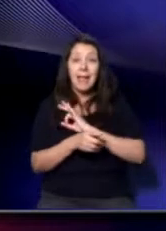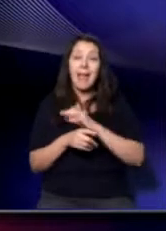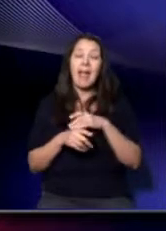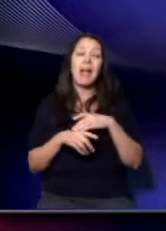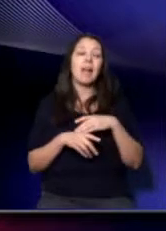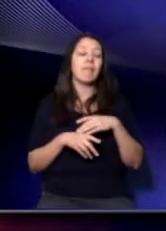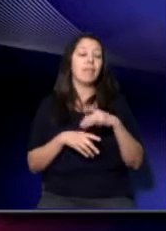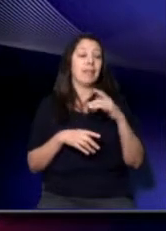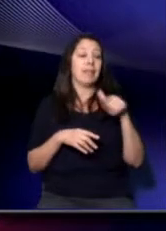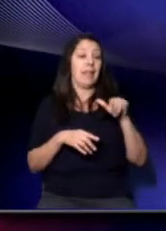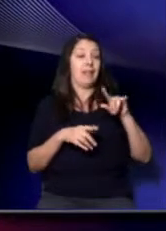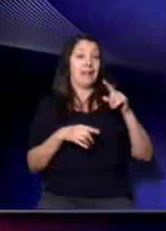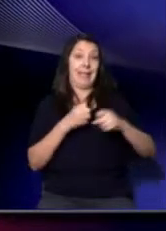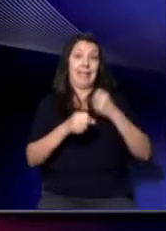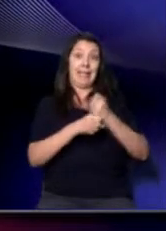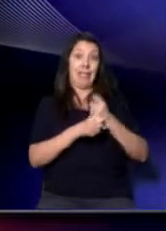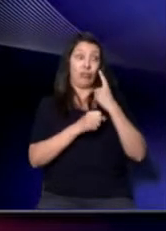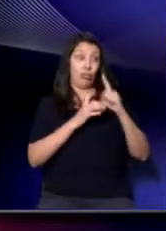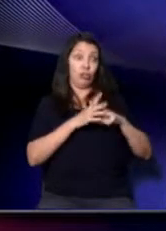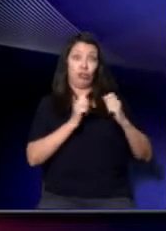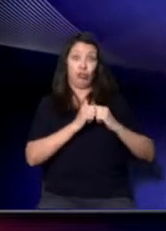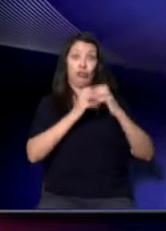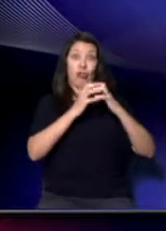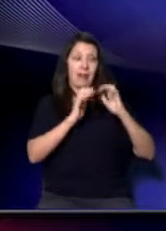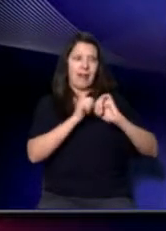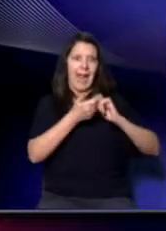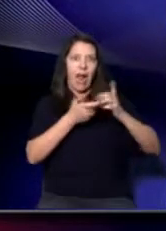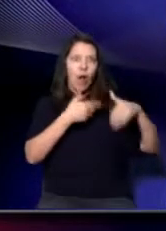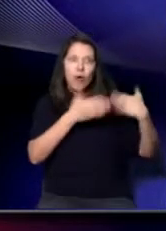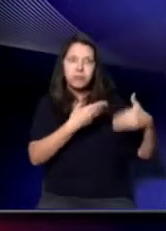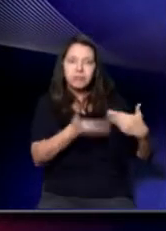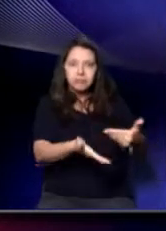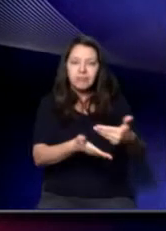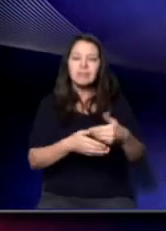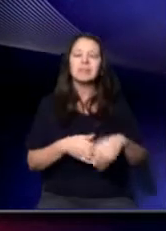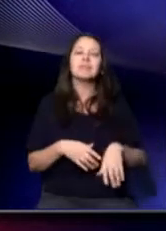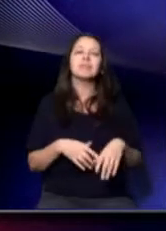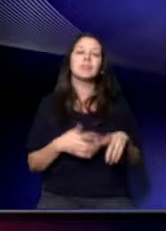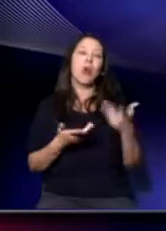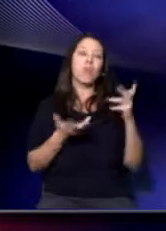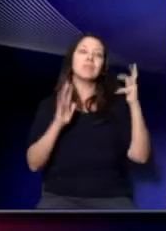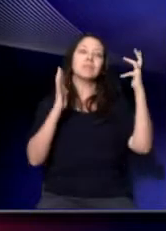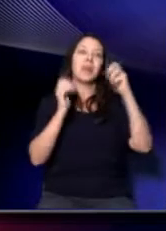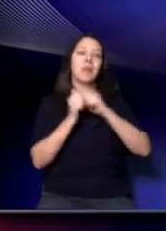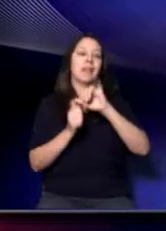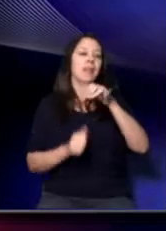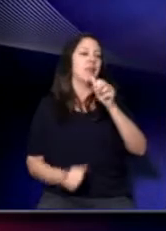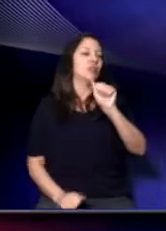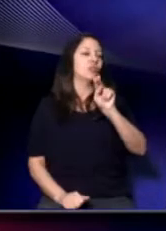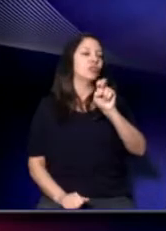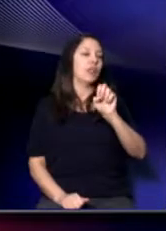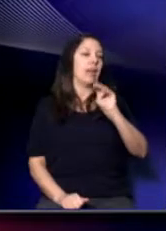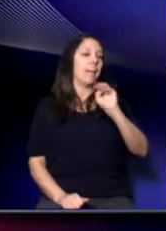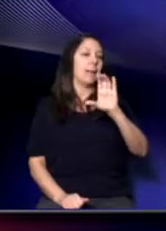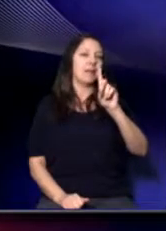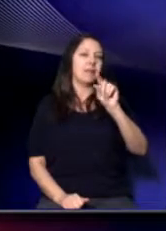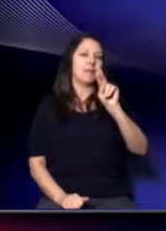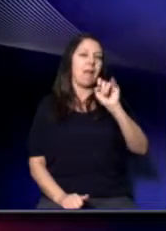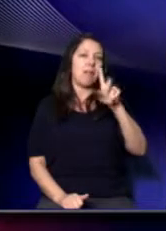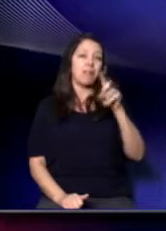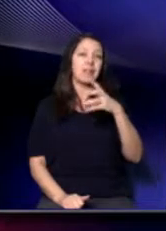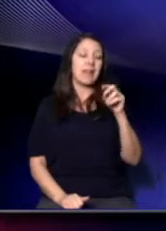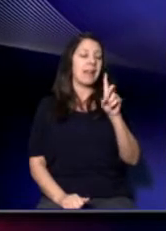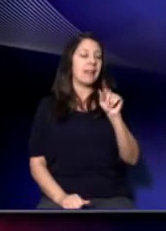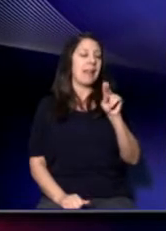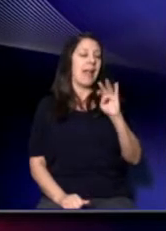year's implementation is going. And a super shout out to Ms. Jay McDonald, as well as Danielle